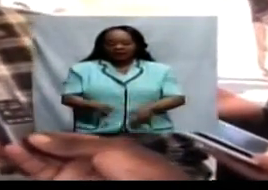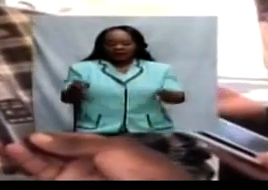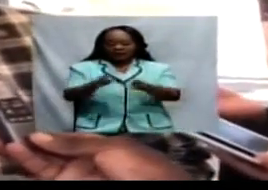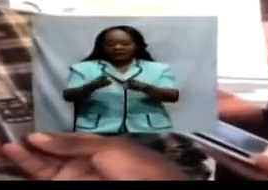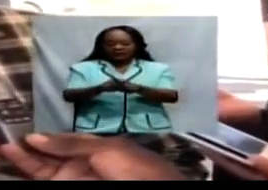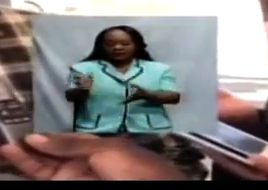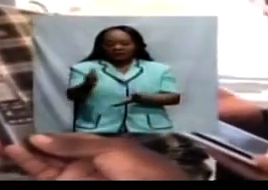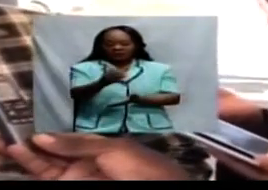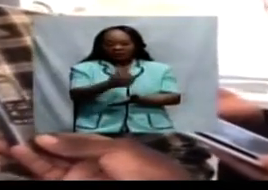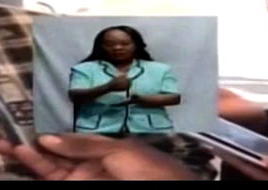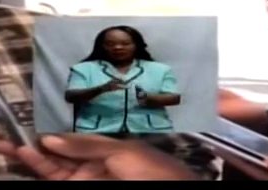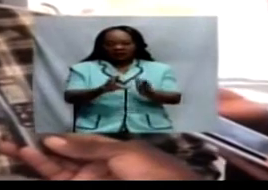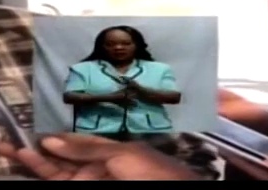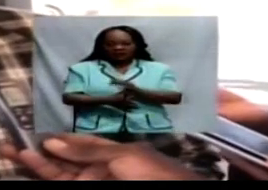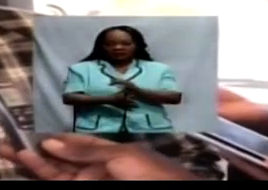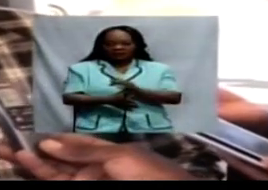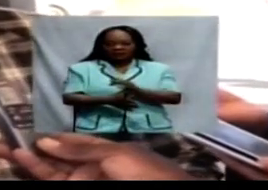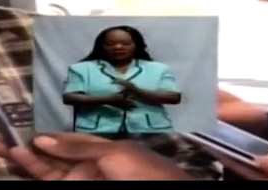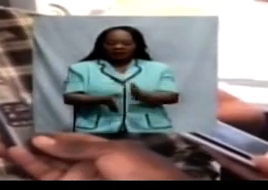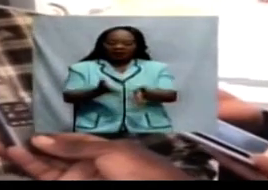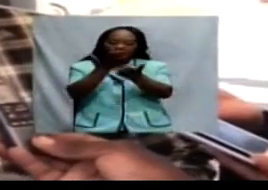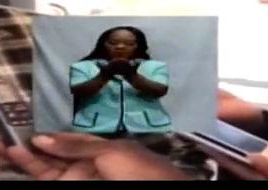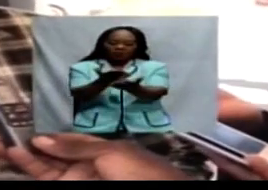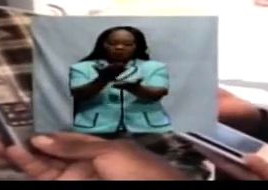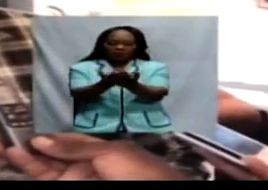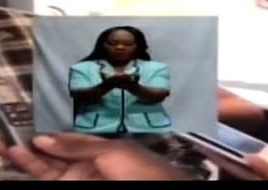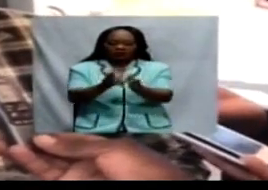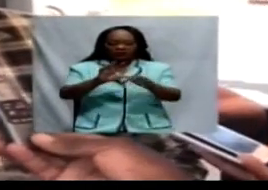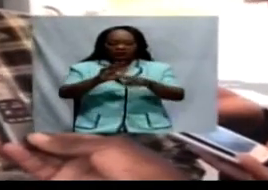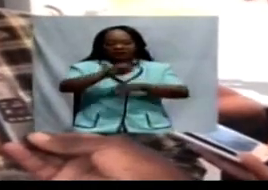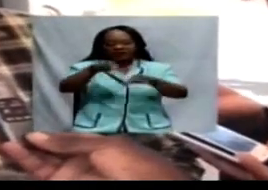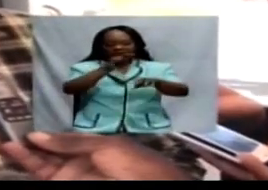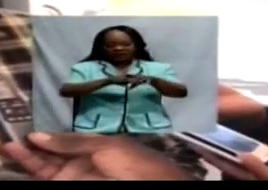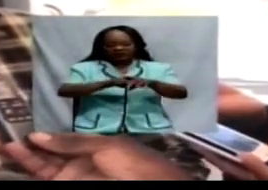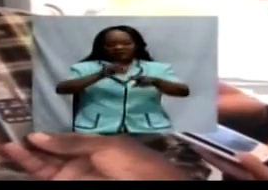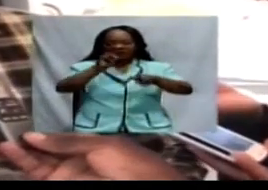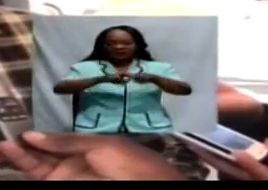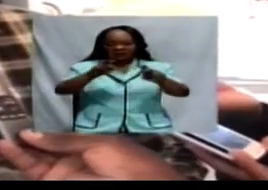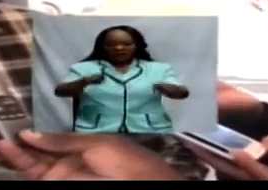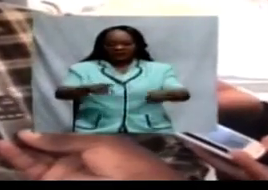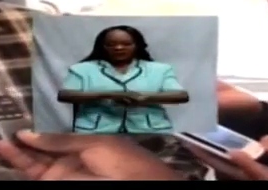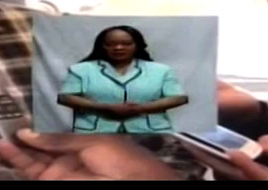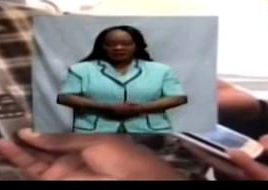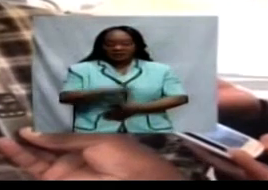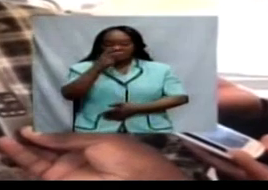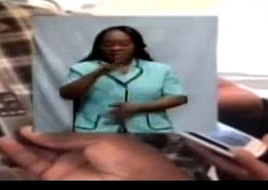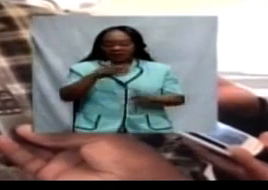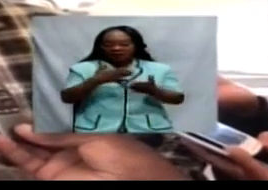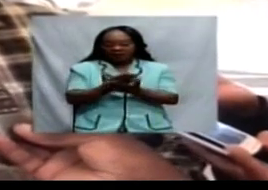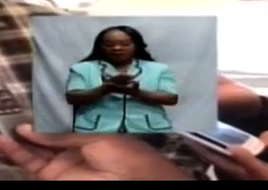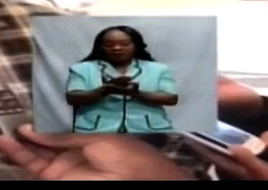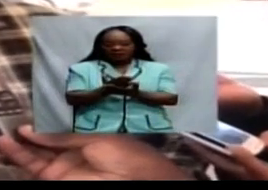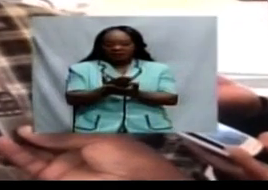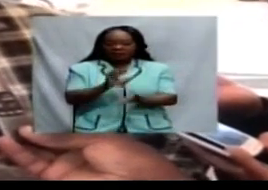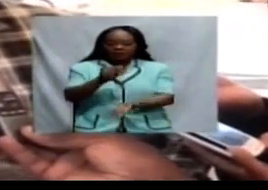amount you are going to raise as the youths, I'm going to propose to my National Youth Chairperson, who is Honorable Kampyongo, to see to it that